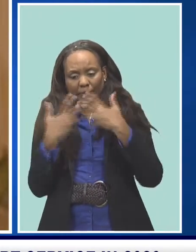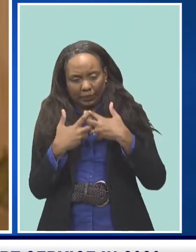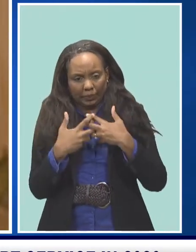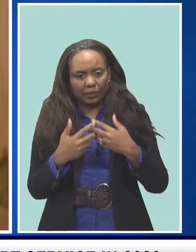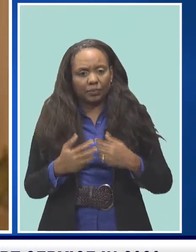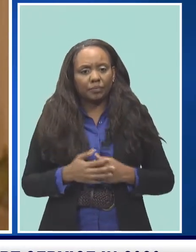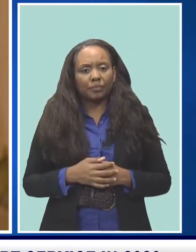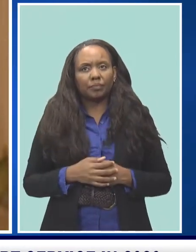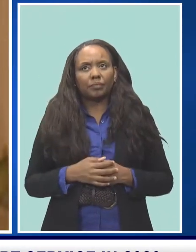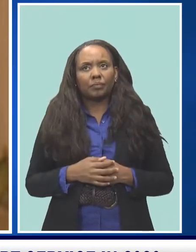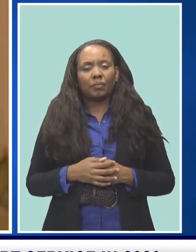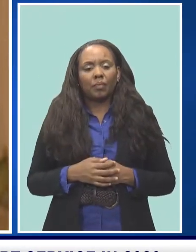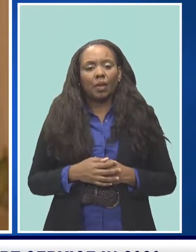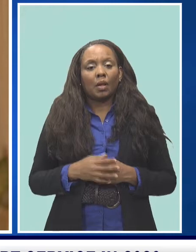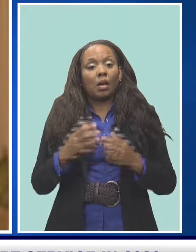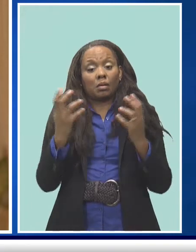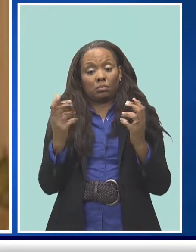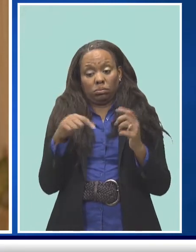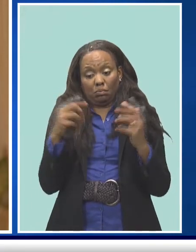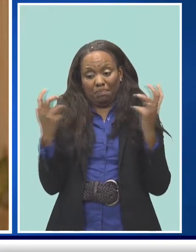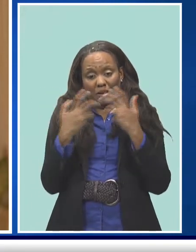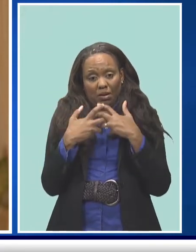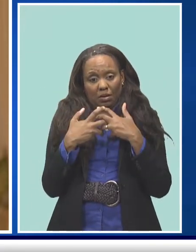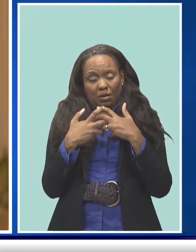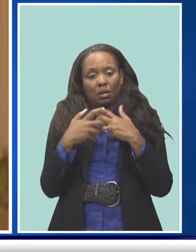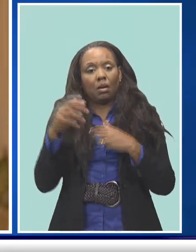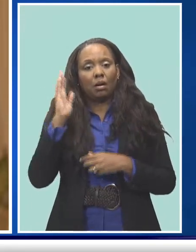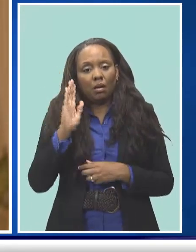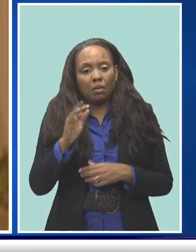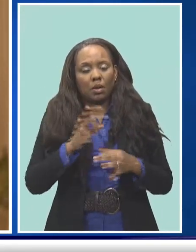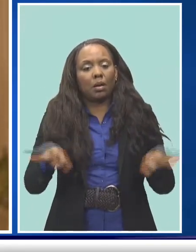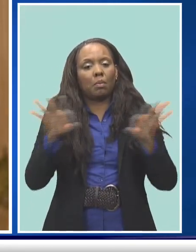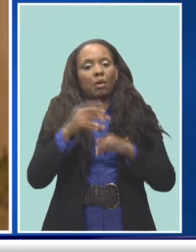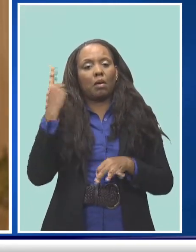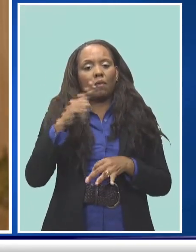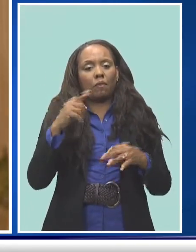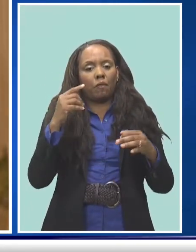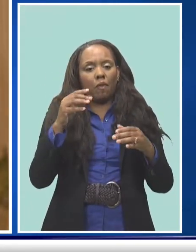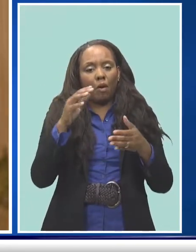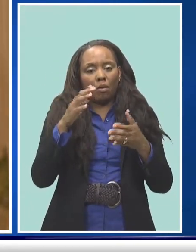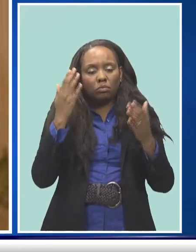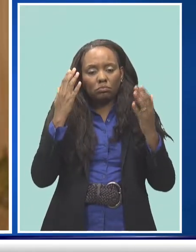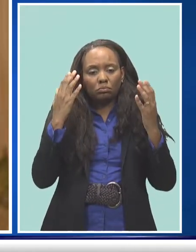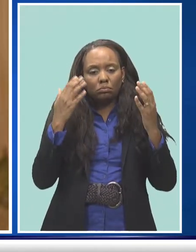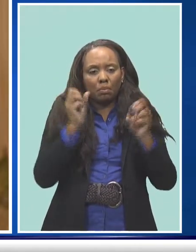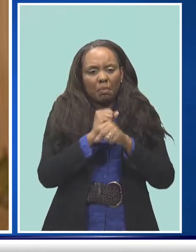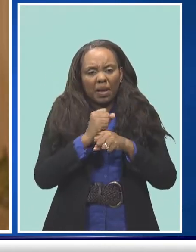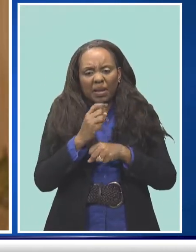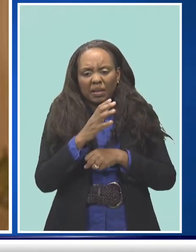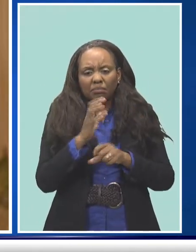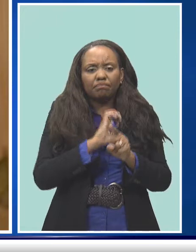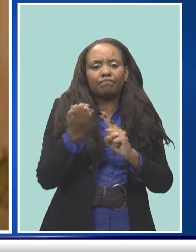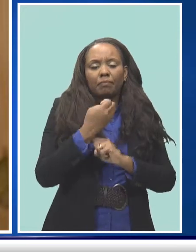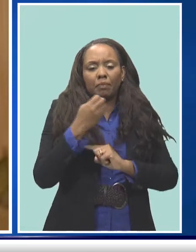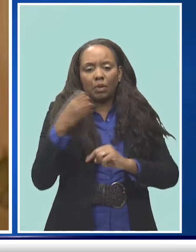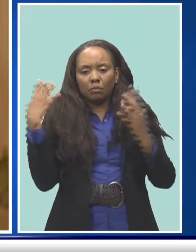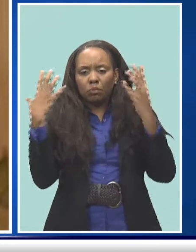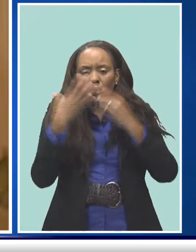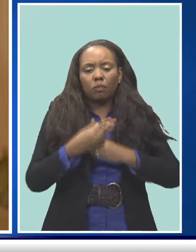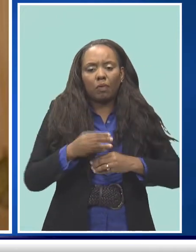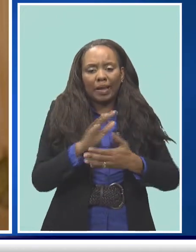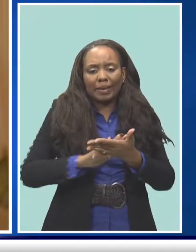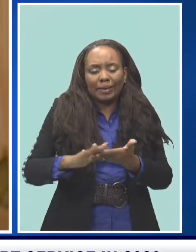to define every aspect of beautification and sanitation in this country. We are already in partnership with the private waste haulers to